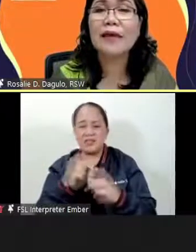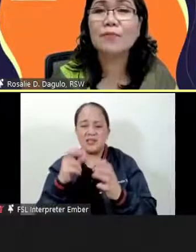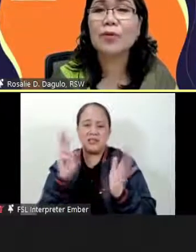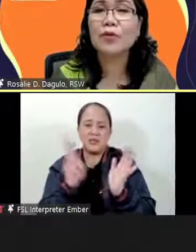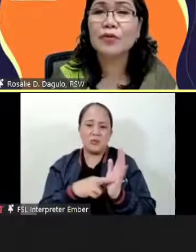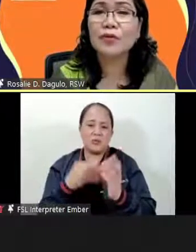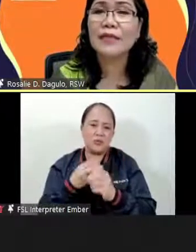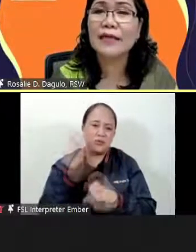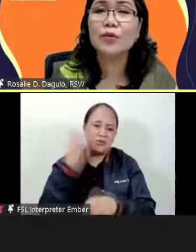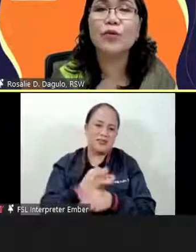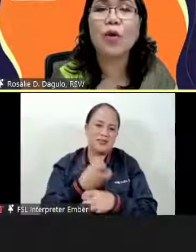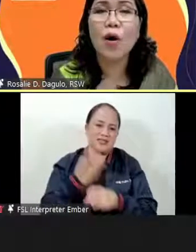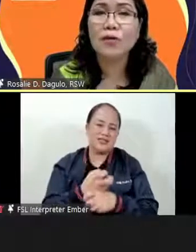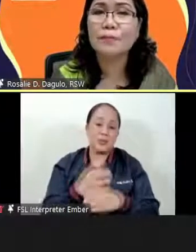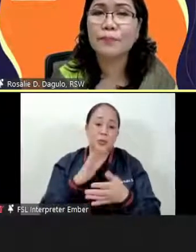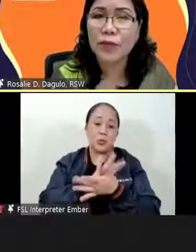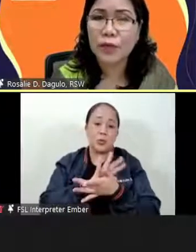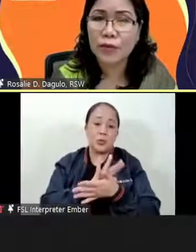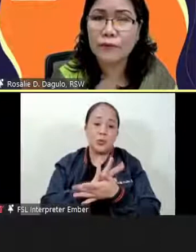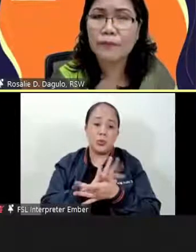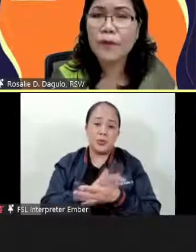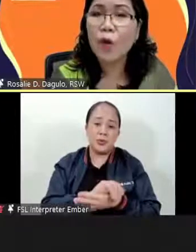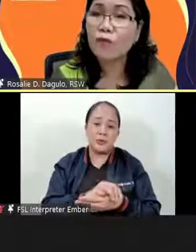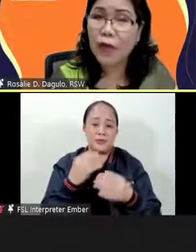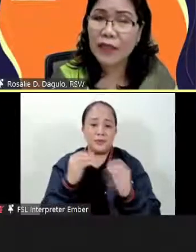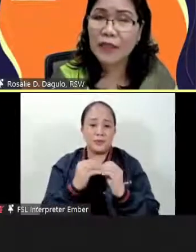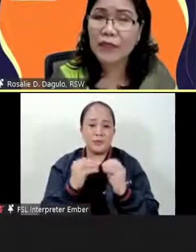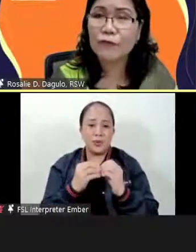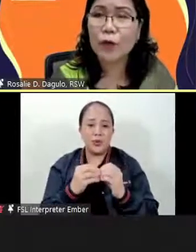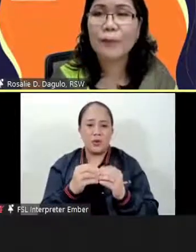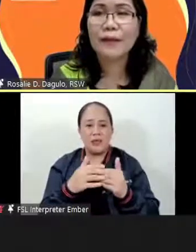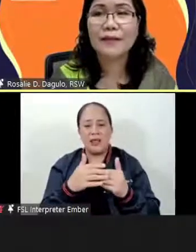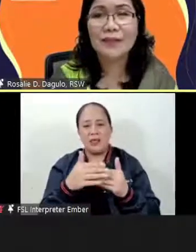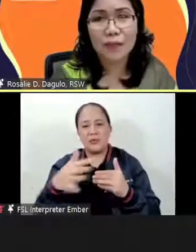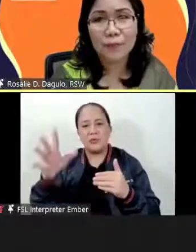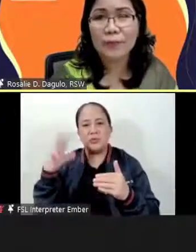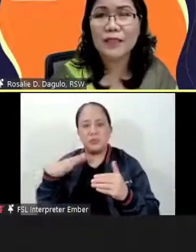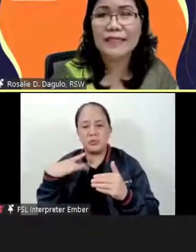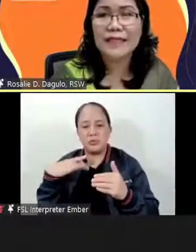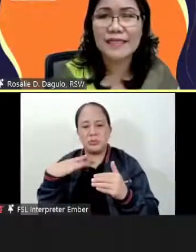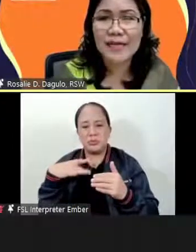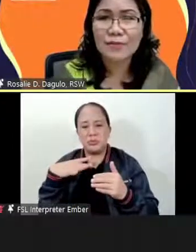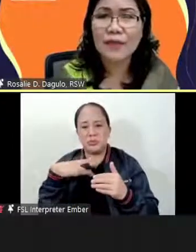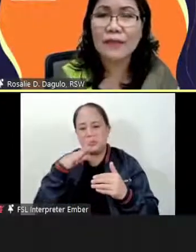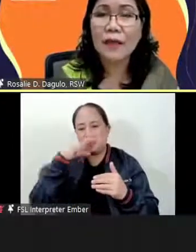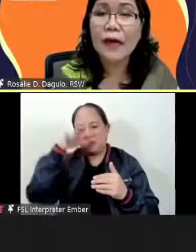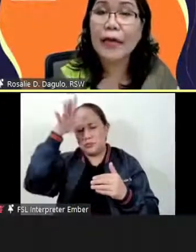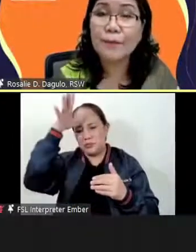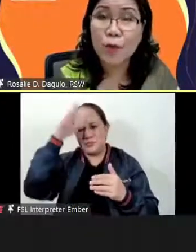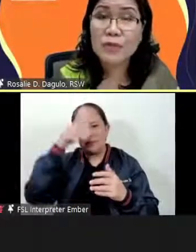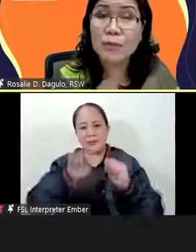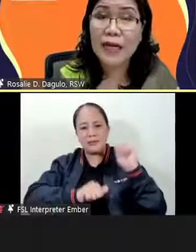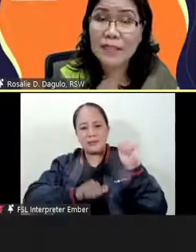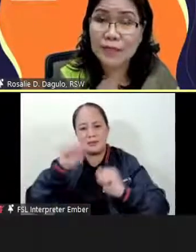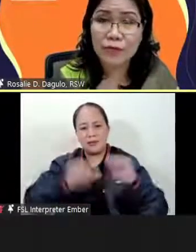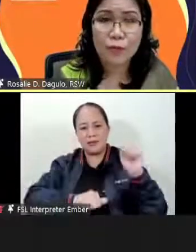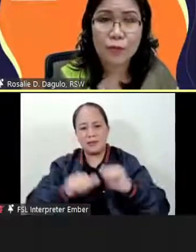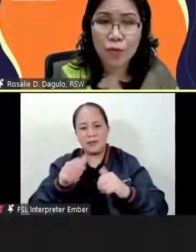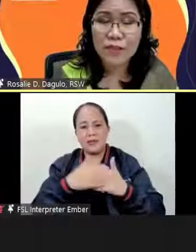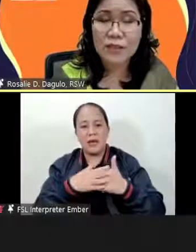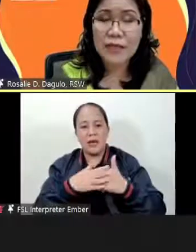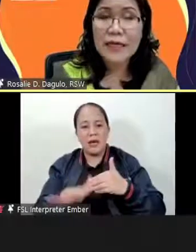COVID-19 health protocols led to longer period of waiting for parenting capability assessment and